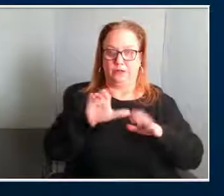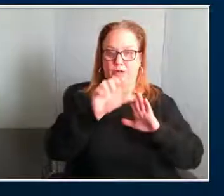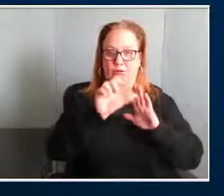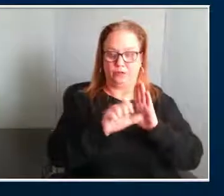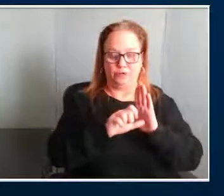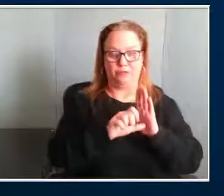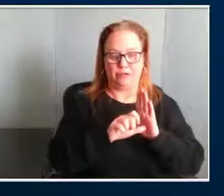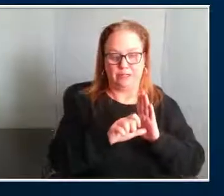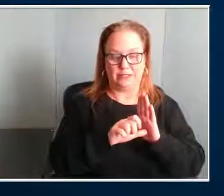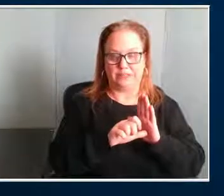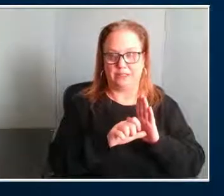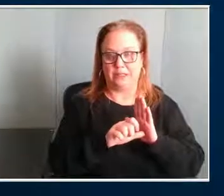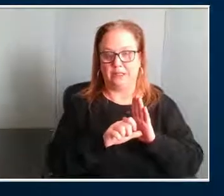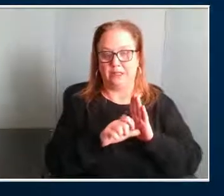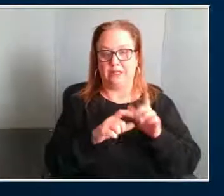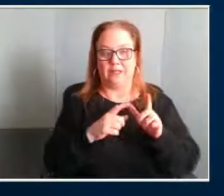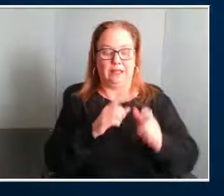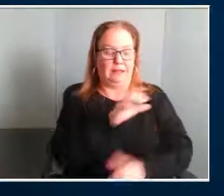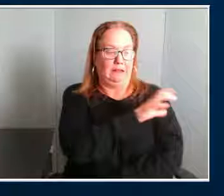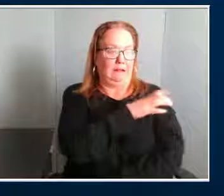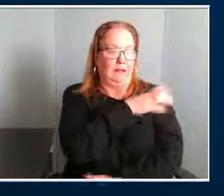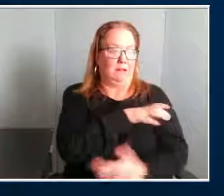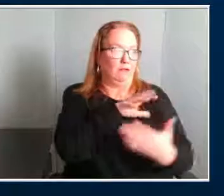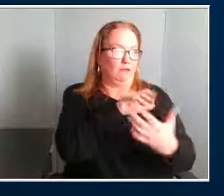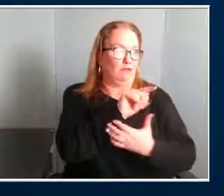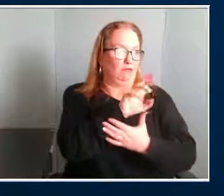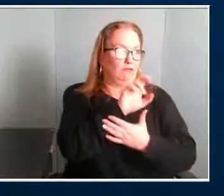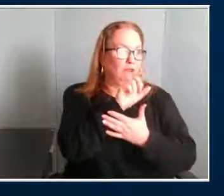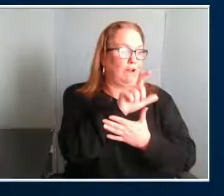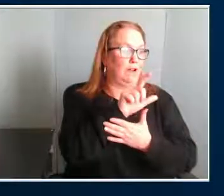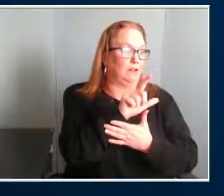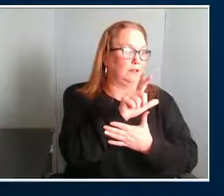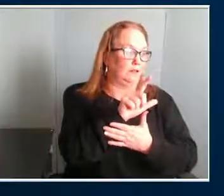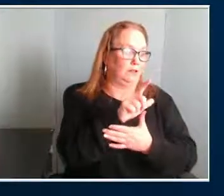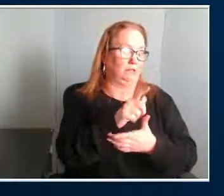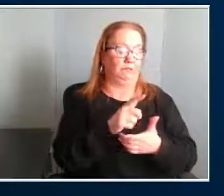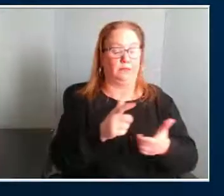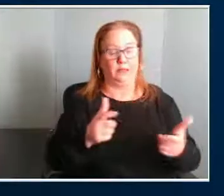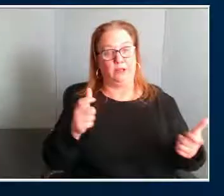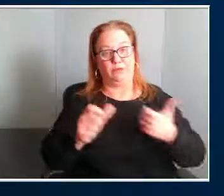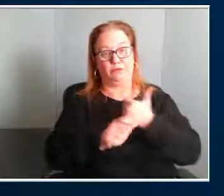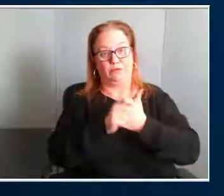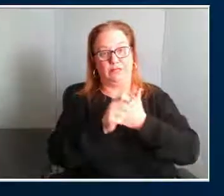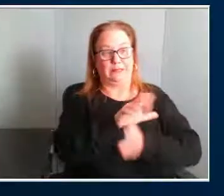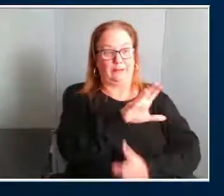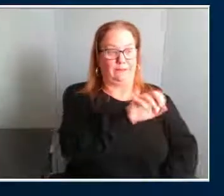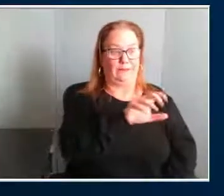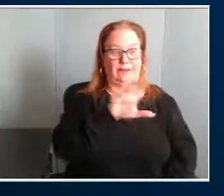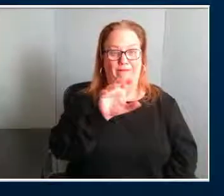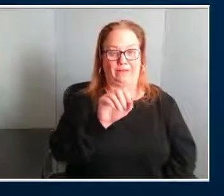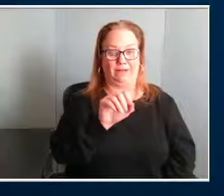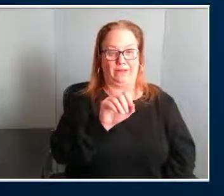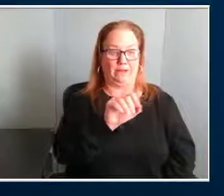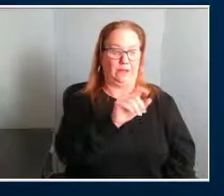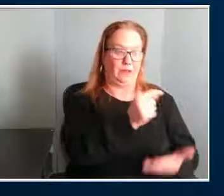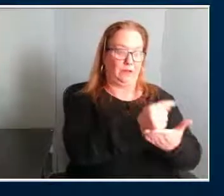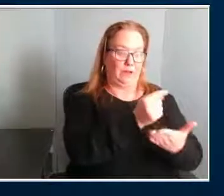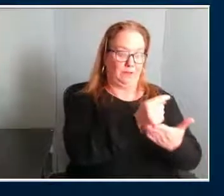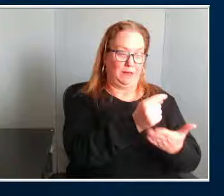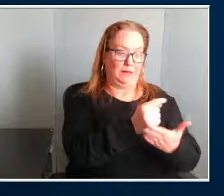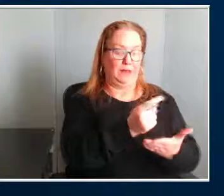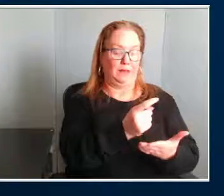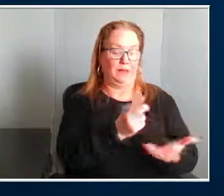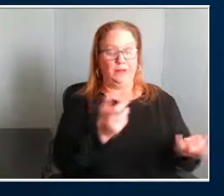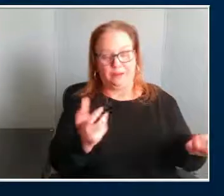to trust us to do these clinical trials. And you're taking a huge risk, because it was a 50-50 shot that you could get the treatment, and you did. And and